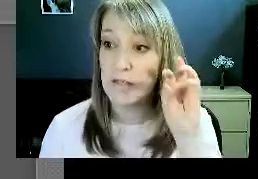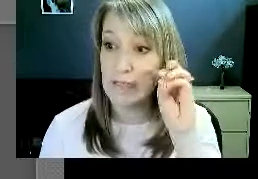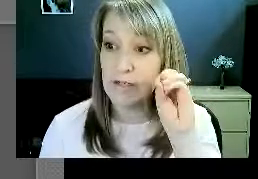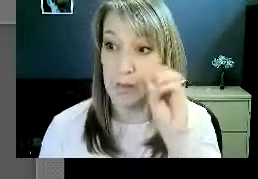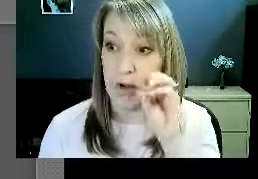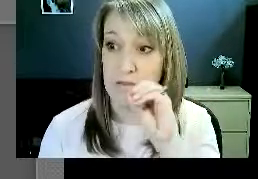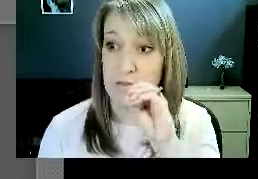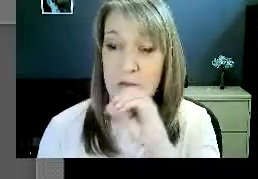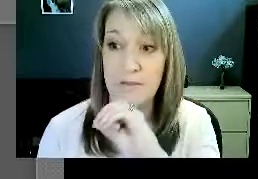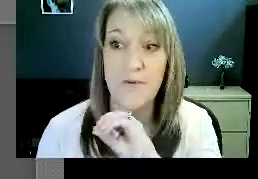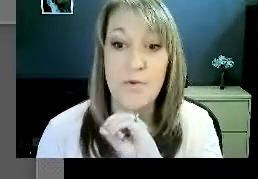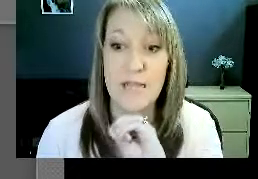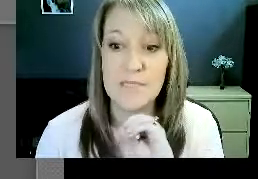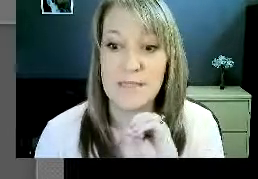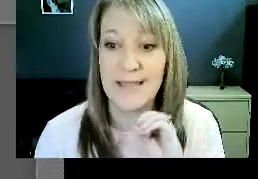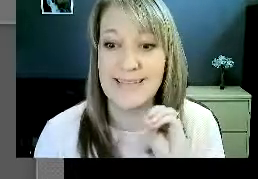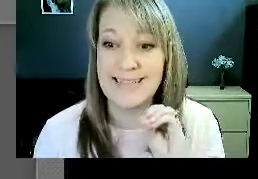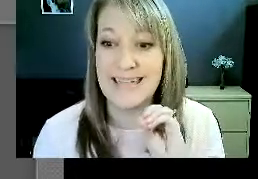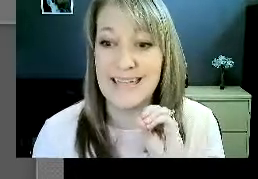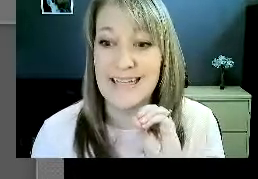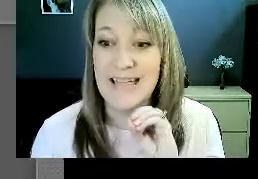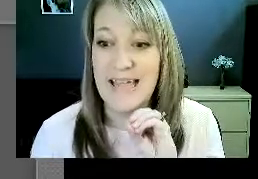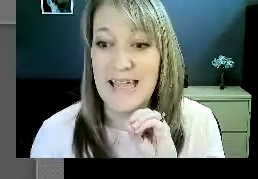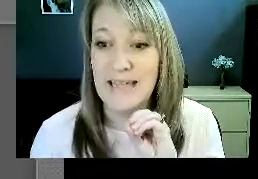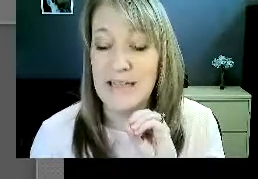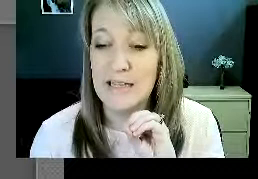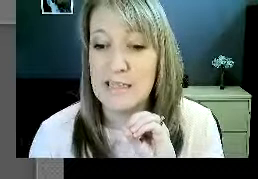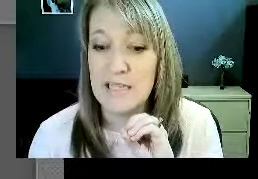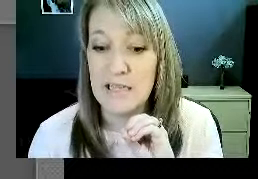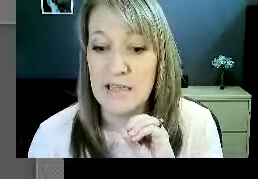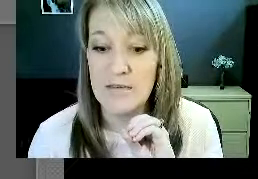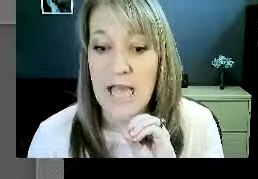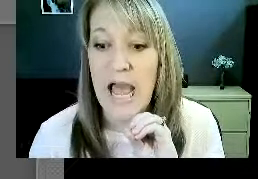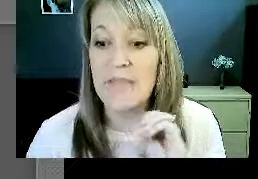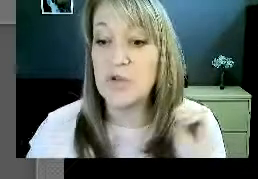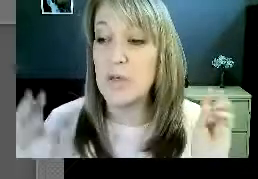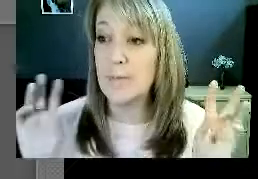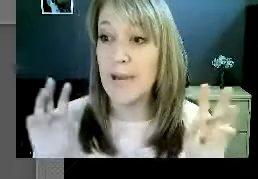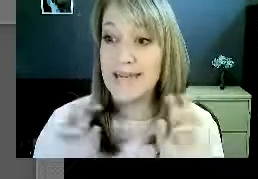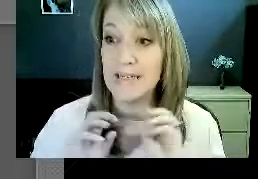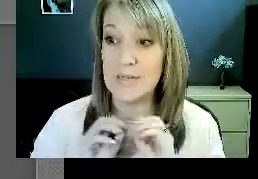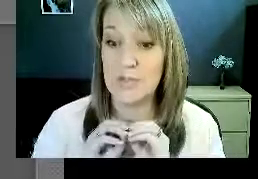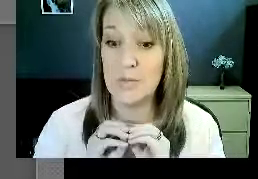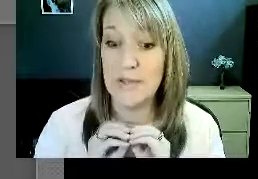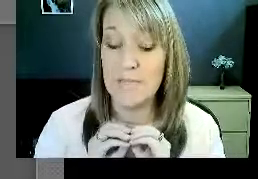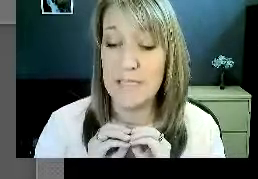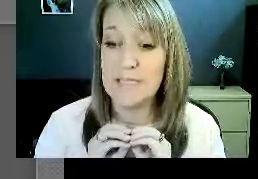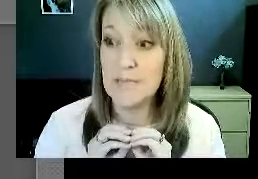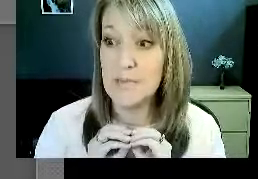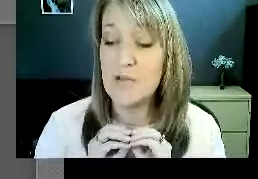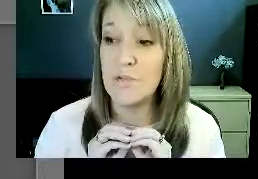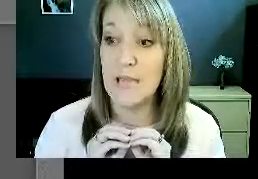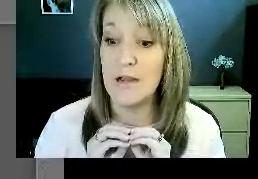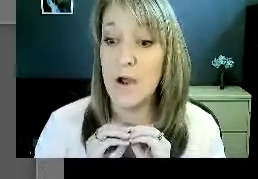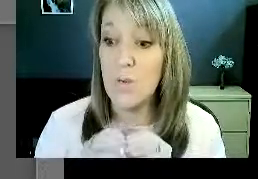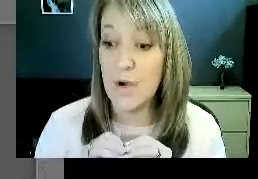take the little parts, all the phonemes like the C, A, and the T, and then you combine it in a certain way that means